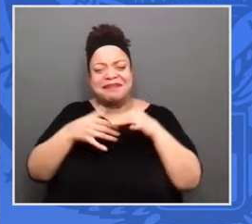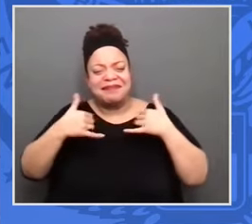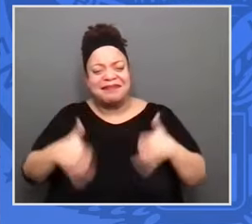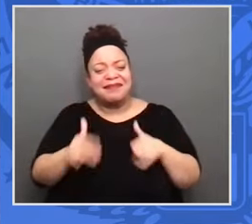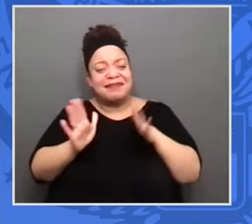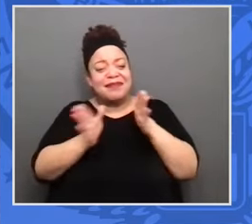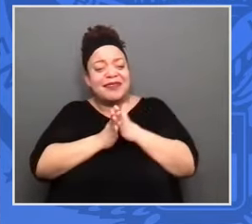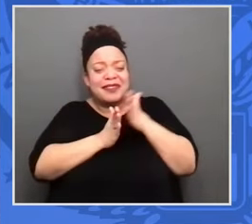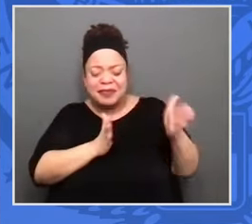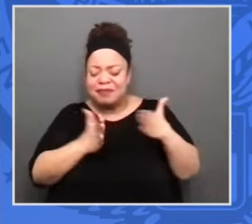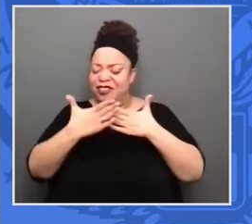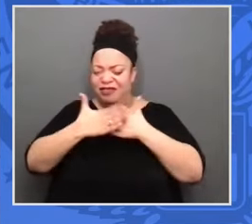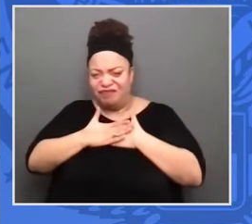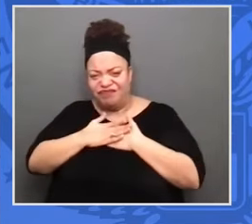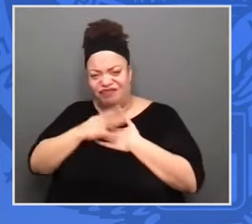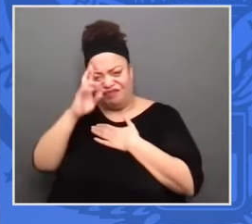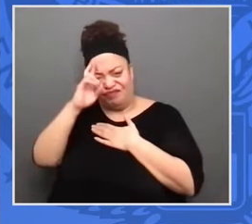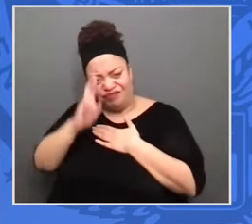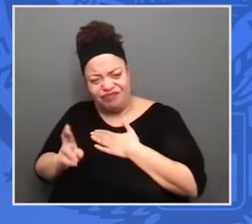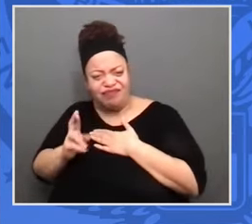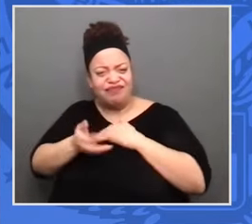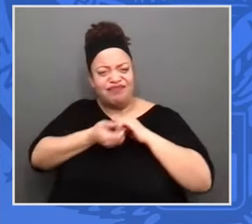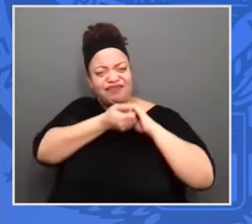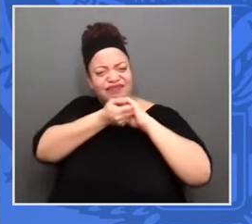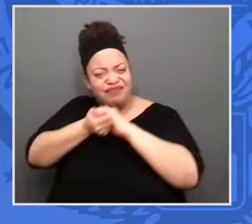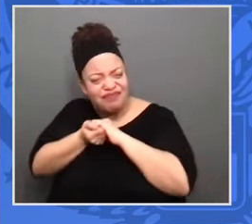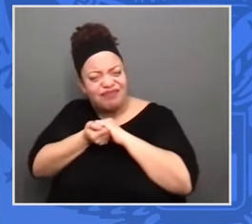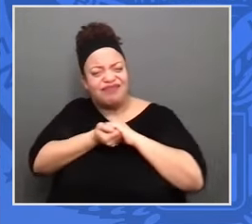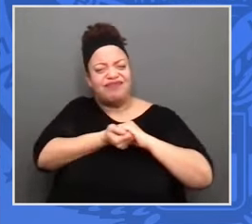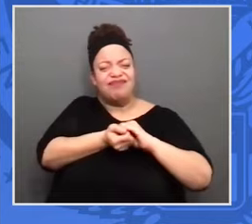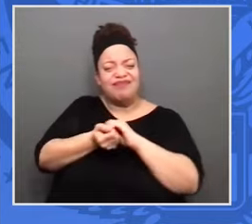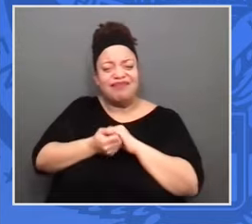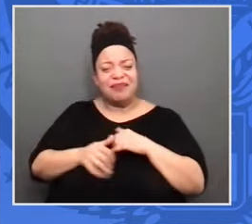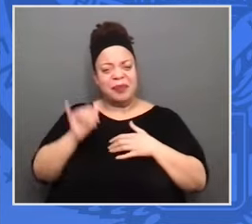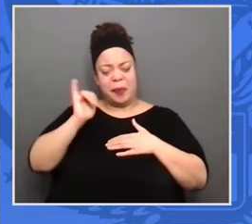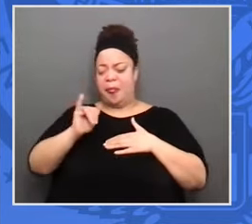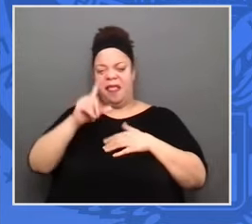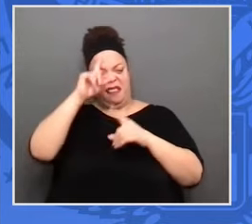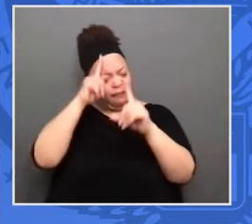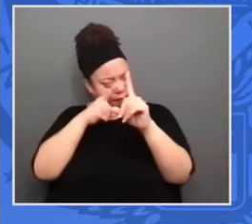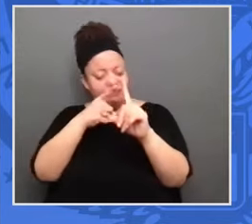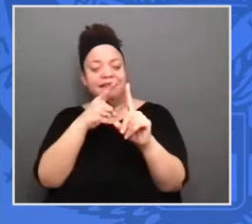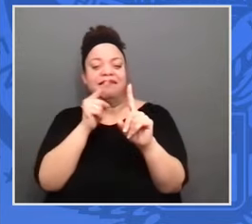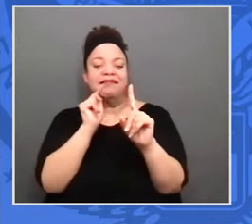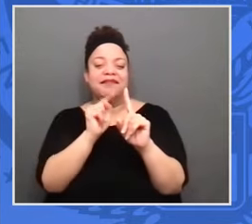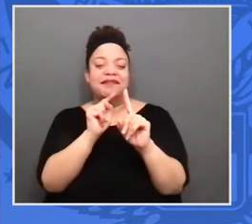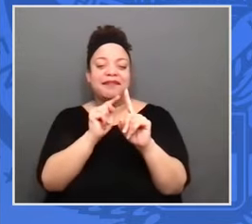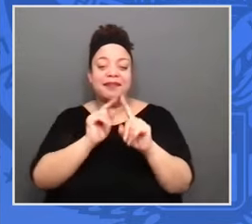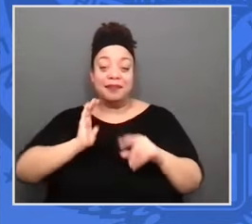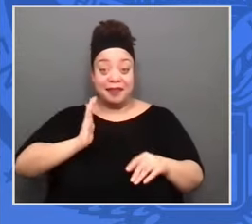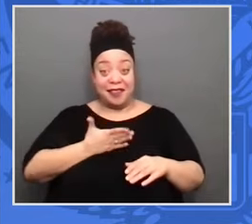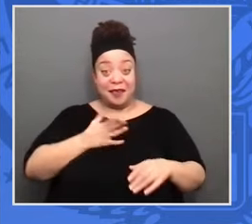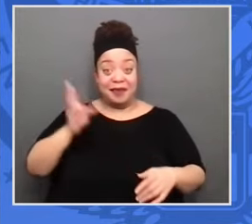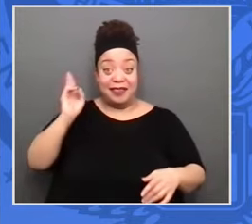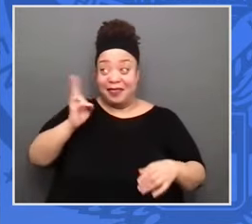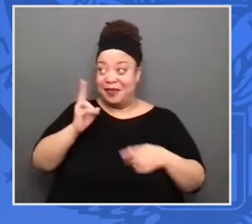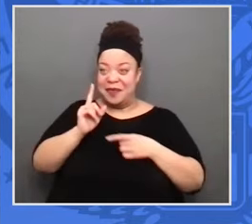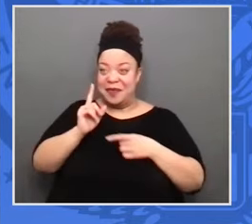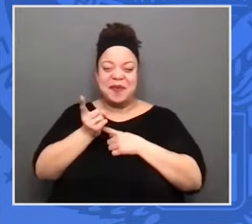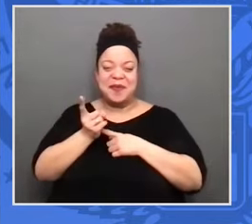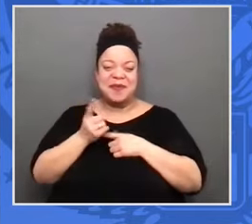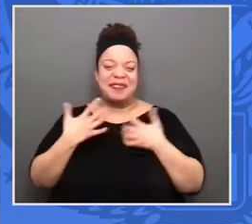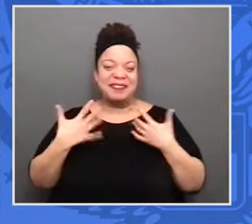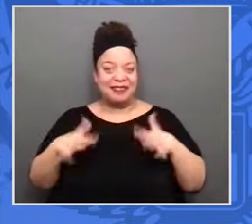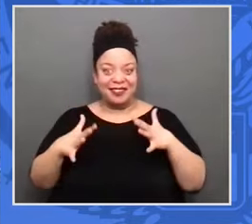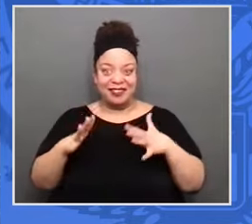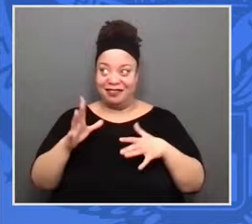temperature. This is our historic moment of crisis and challenge. And unity is the path